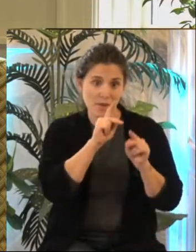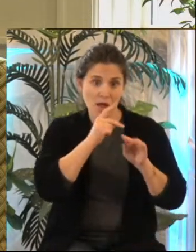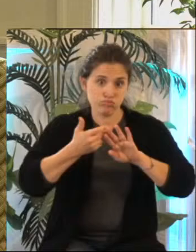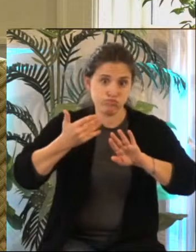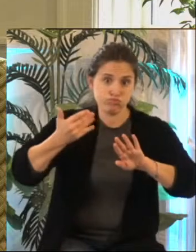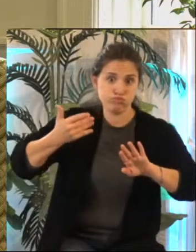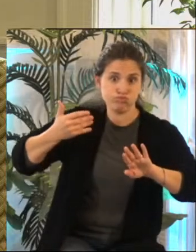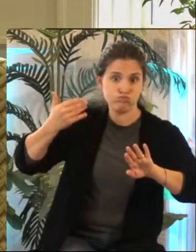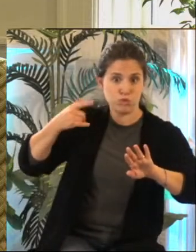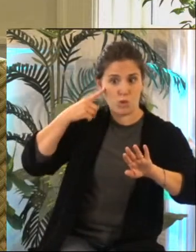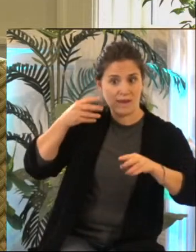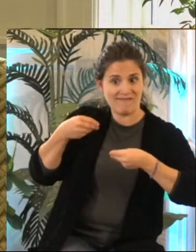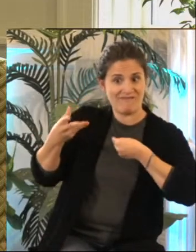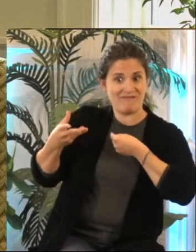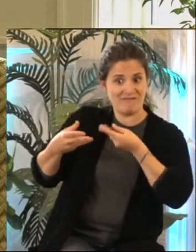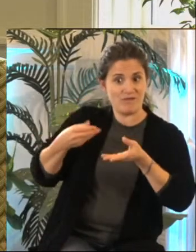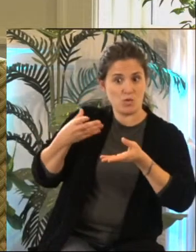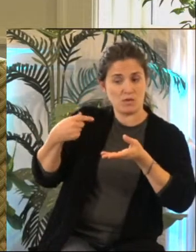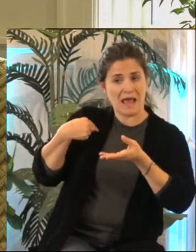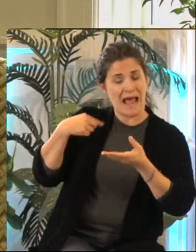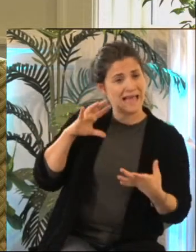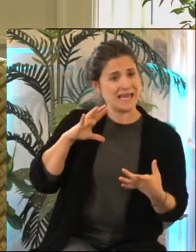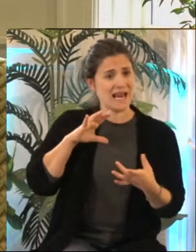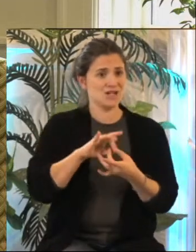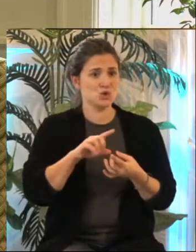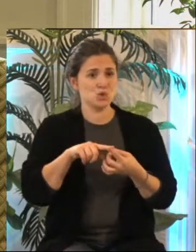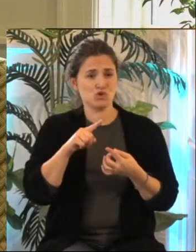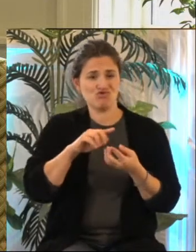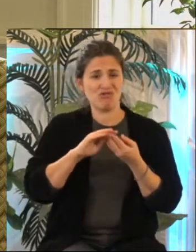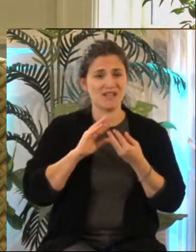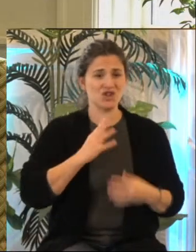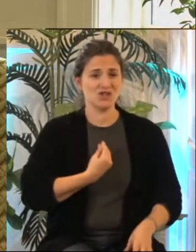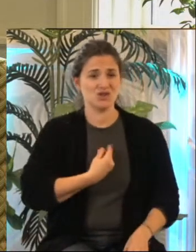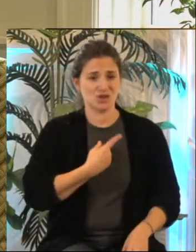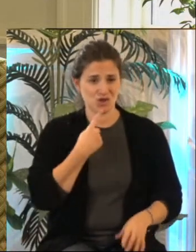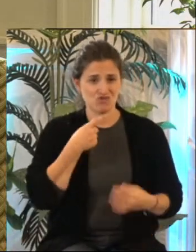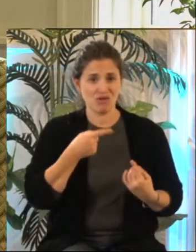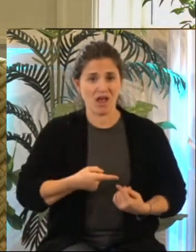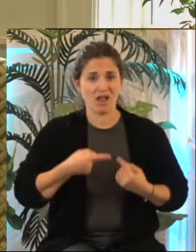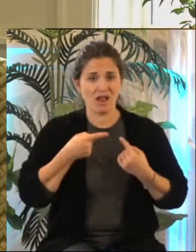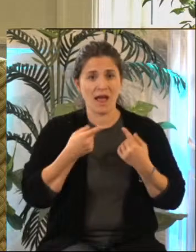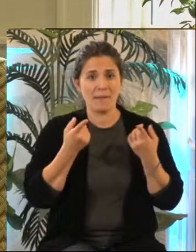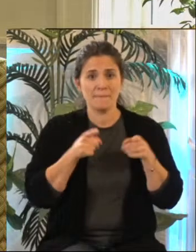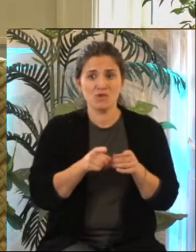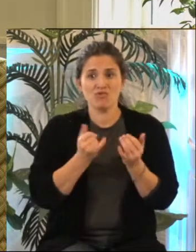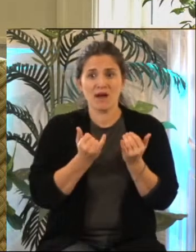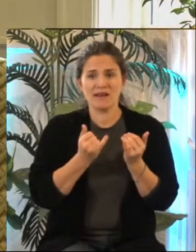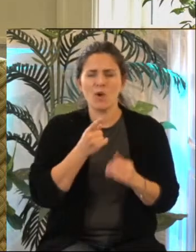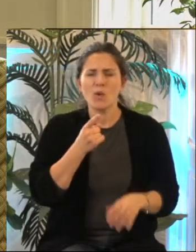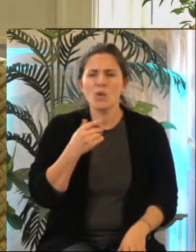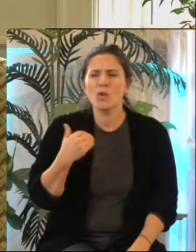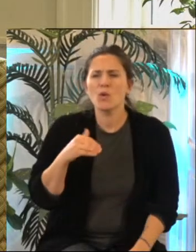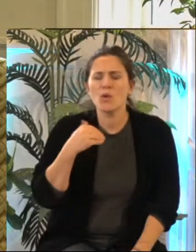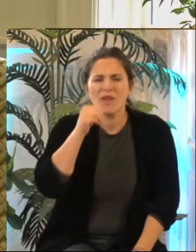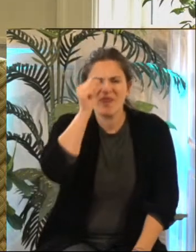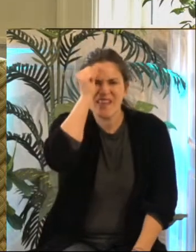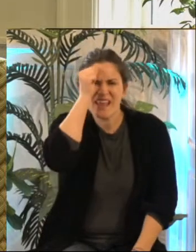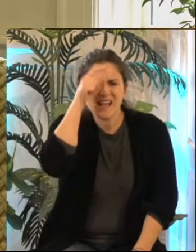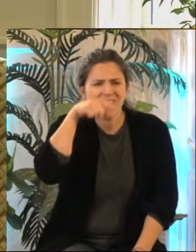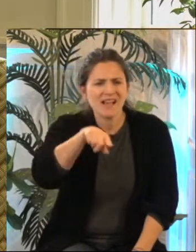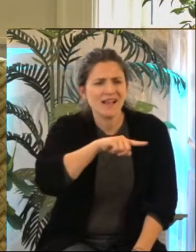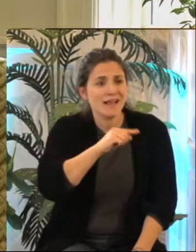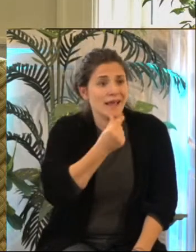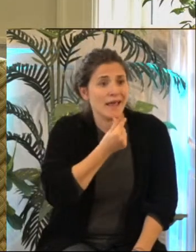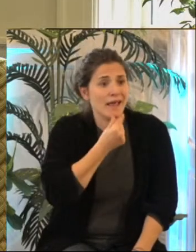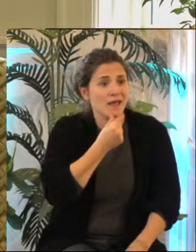the connection to the transgender struggles that are going on right now, I want to remind us also of the resilience of the gay